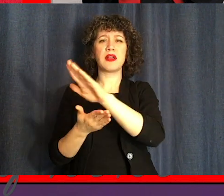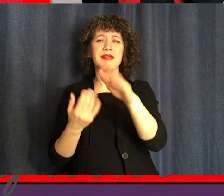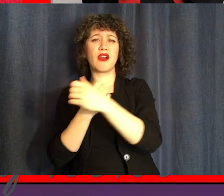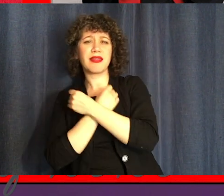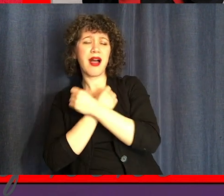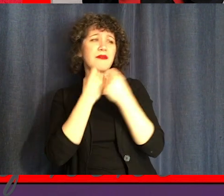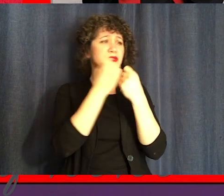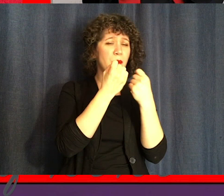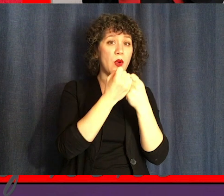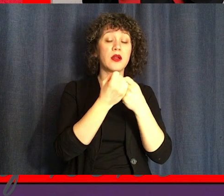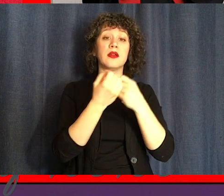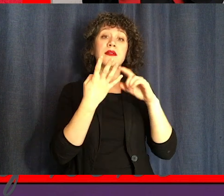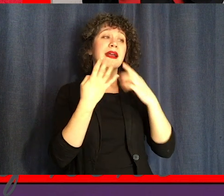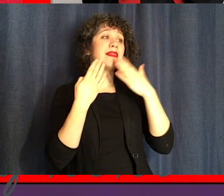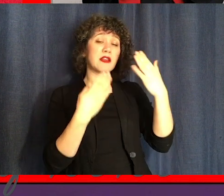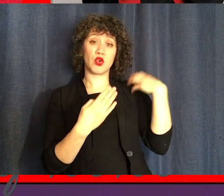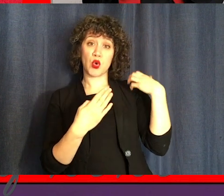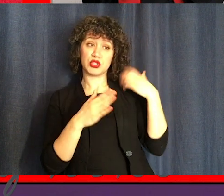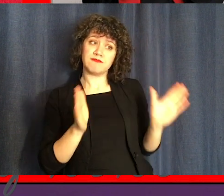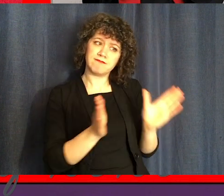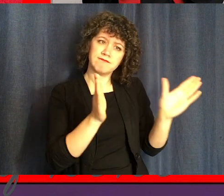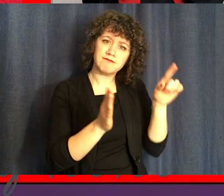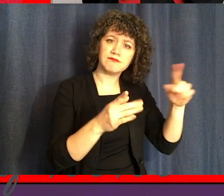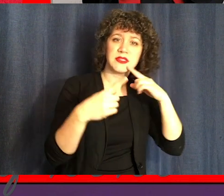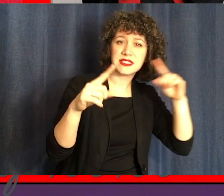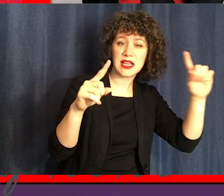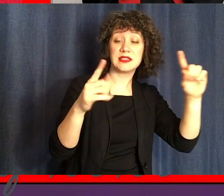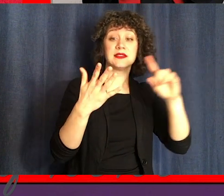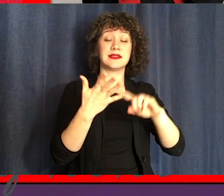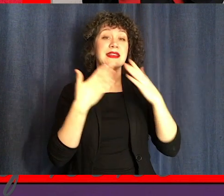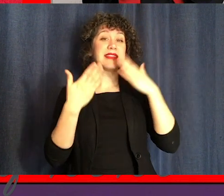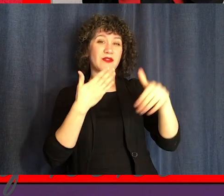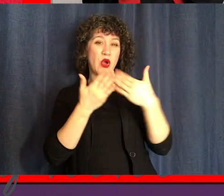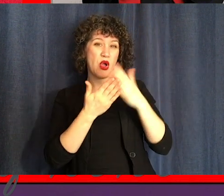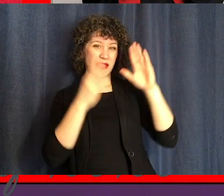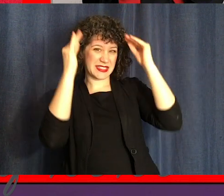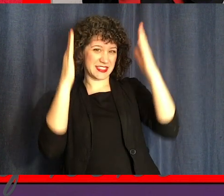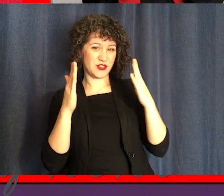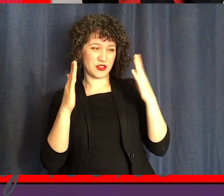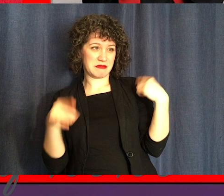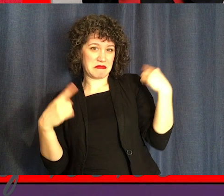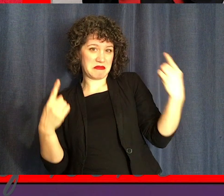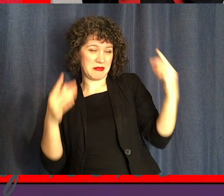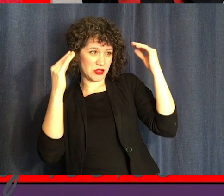success, and he's also thankful to all of his teachers who've taught him how to be a better person.